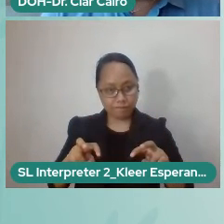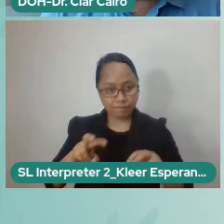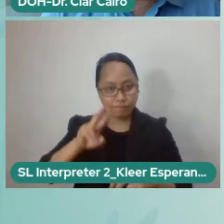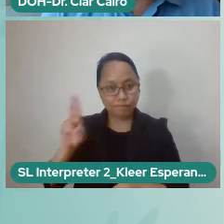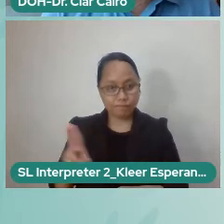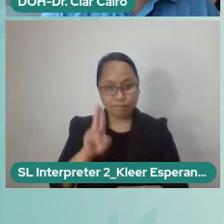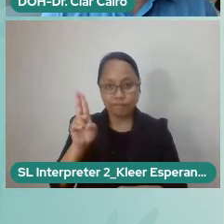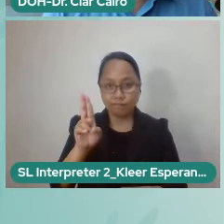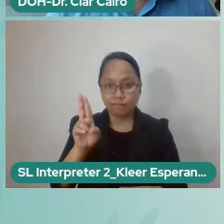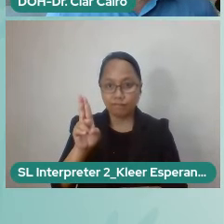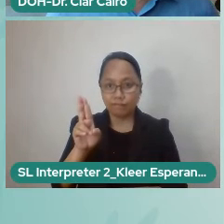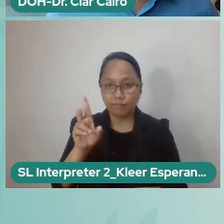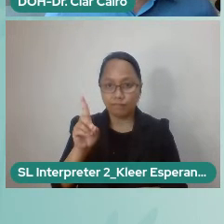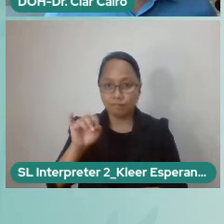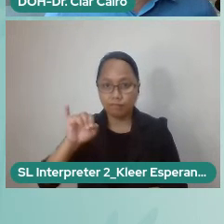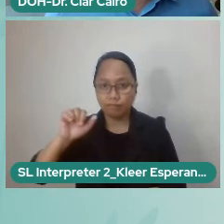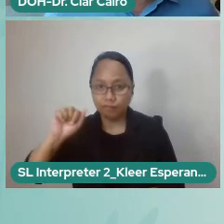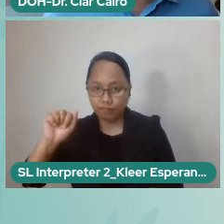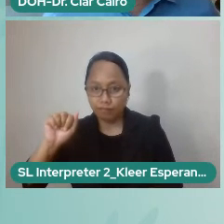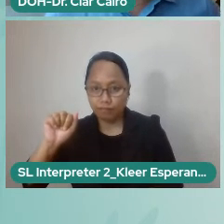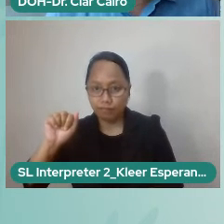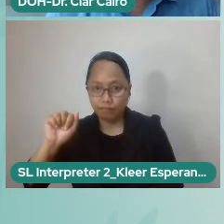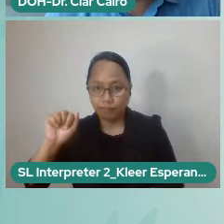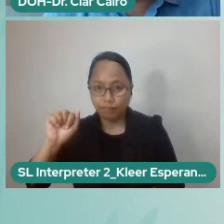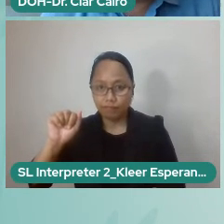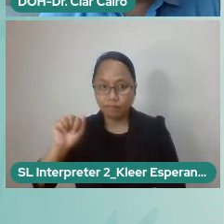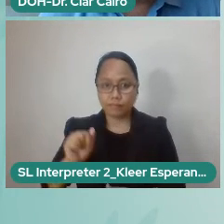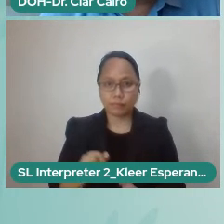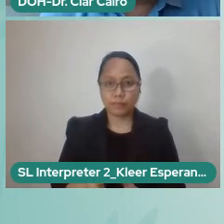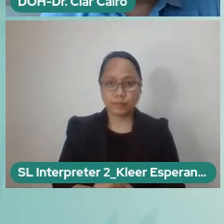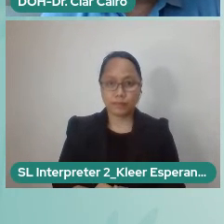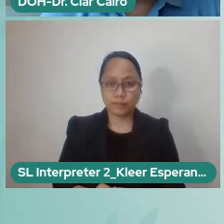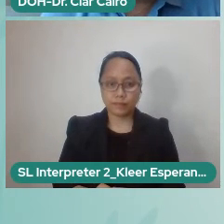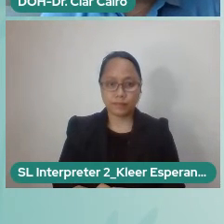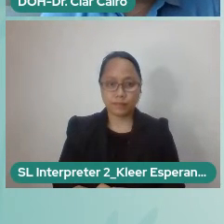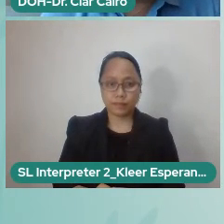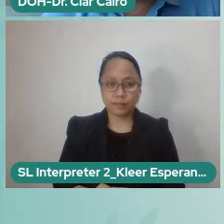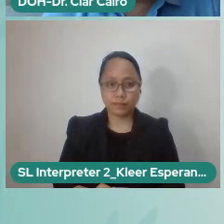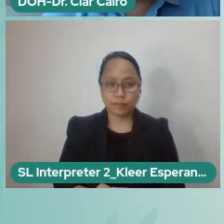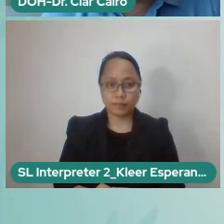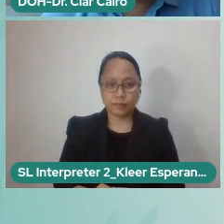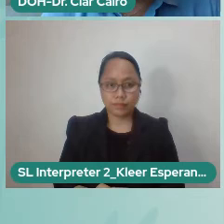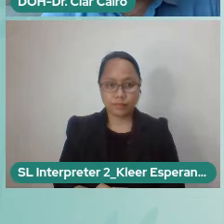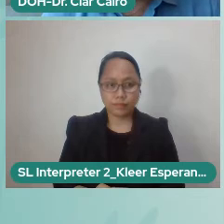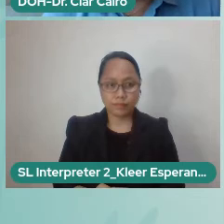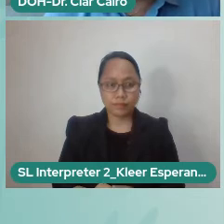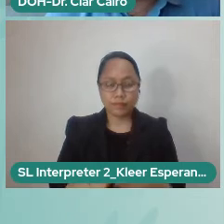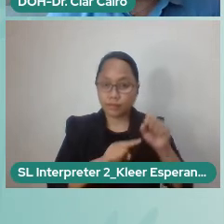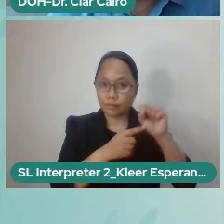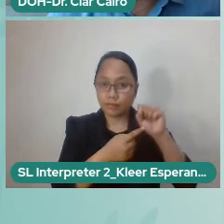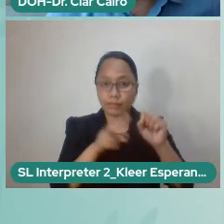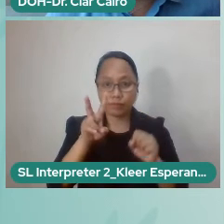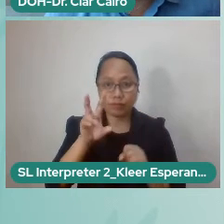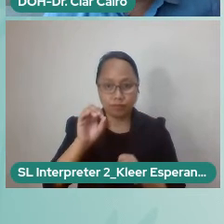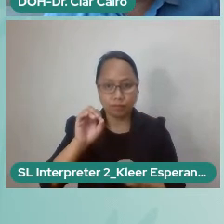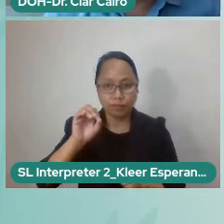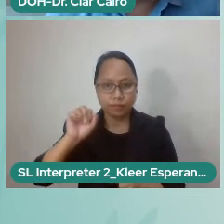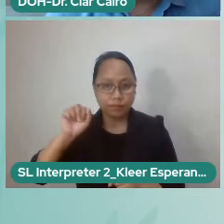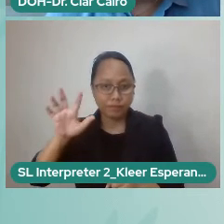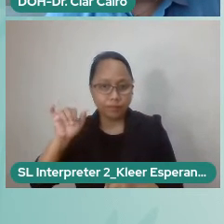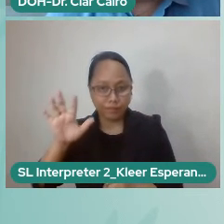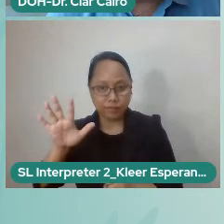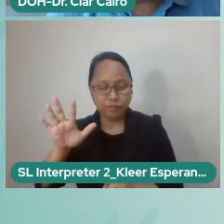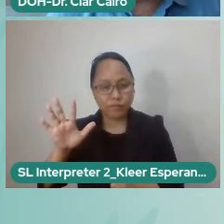VIA, or the visual inspection of the cervix using acetic acid, which started in 2014. So for the last